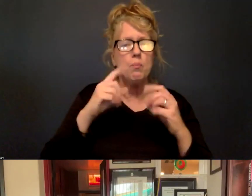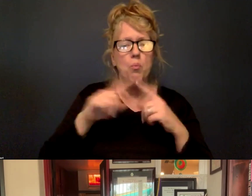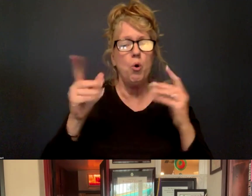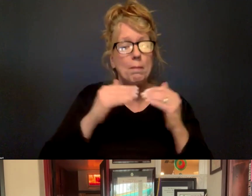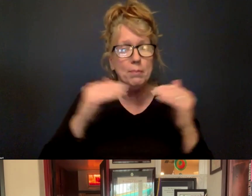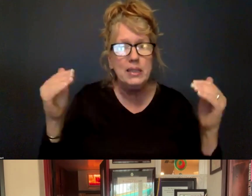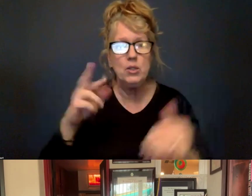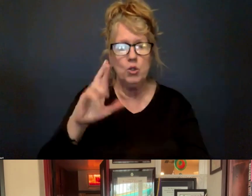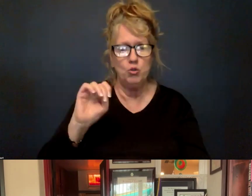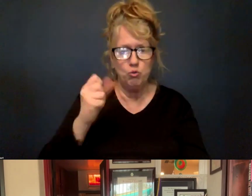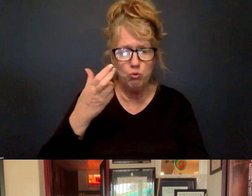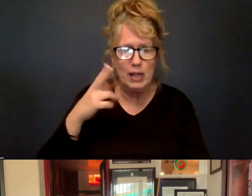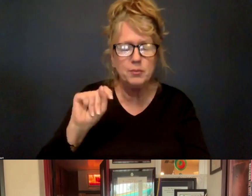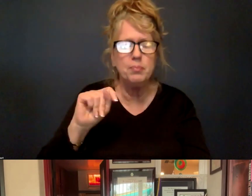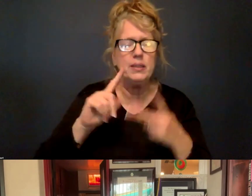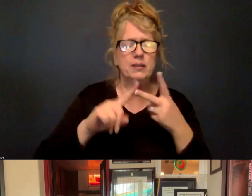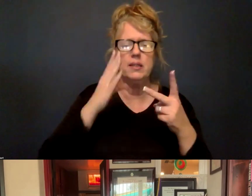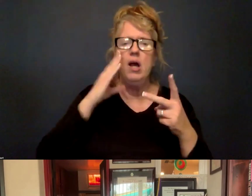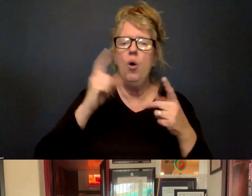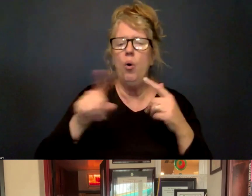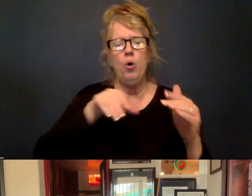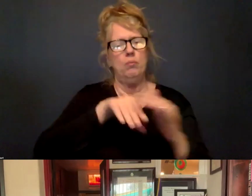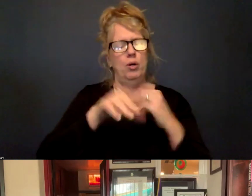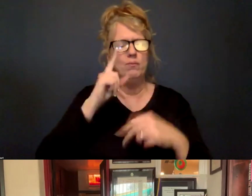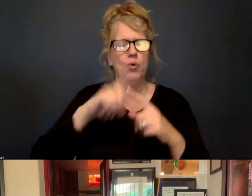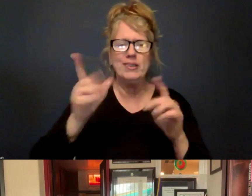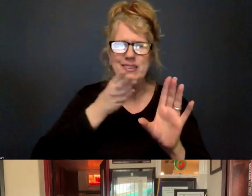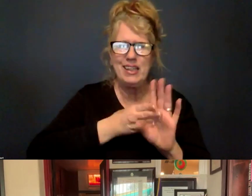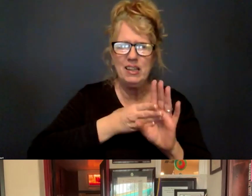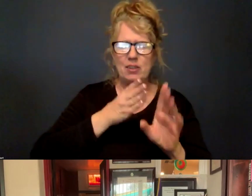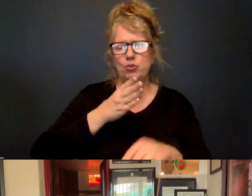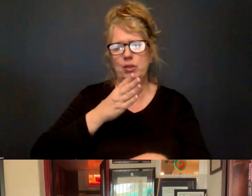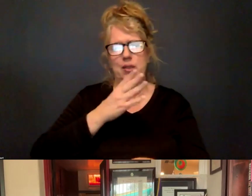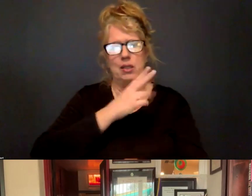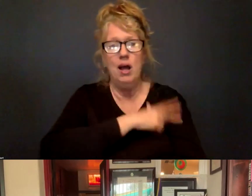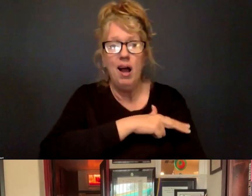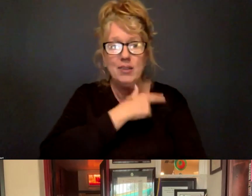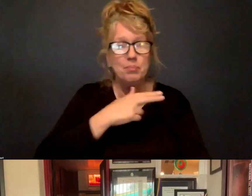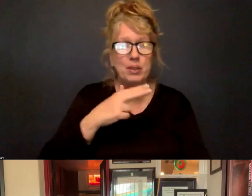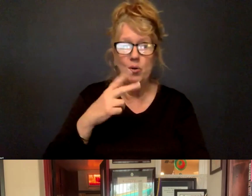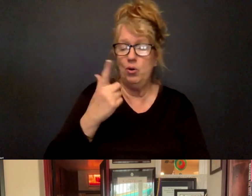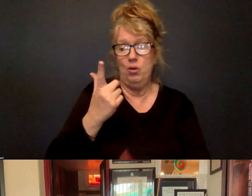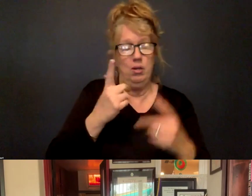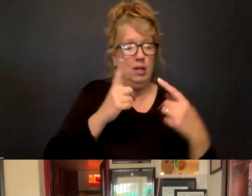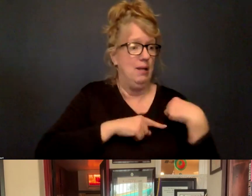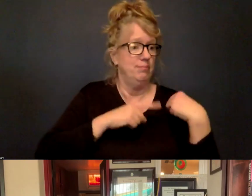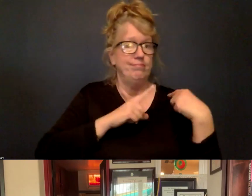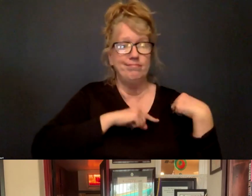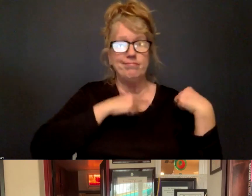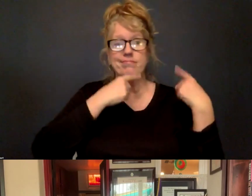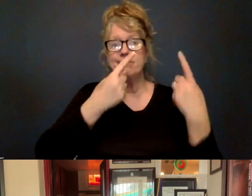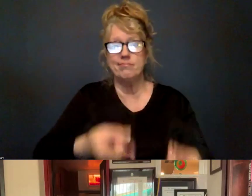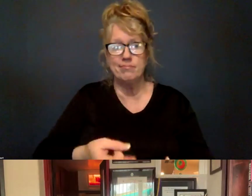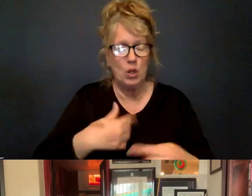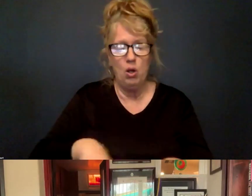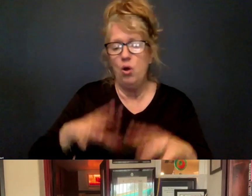more unlocked alternatives to psychiatric hospitalization? We have to remember that psychiatric hospitals, for however long they've been around, or